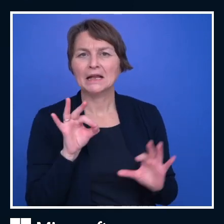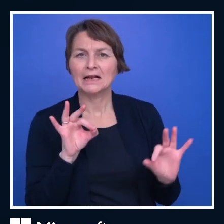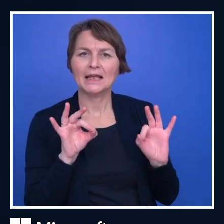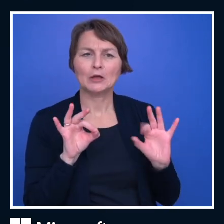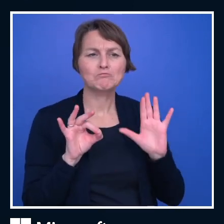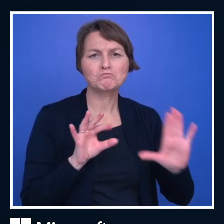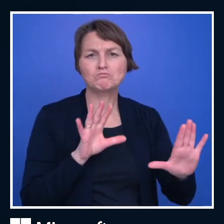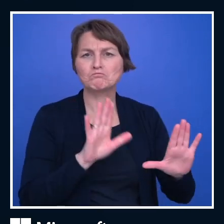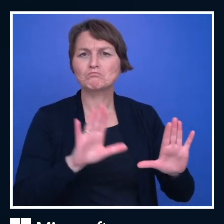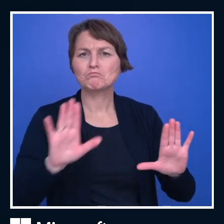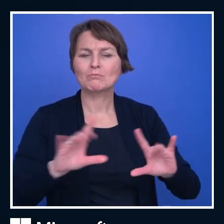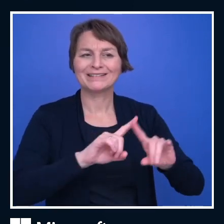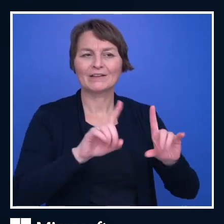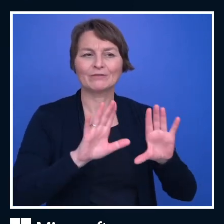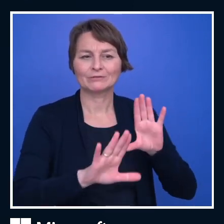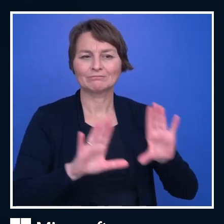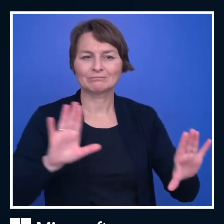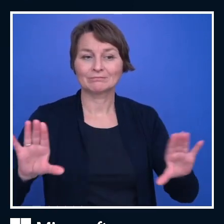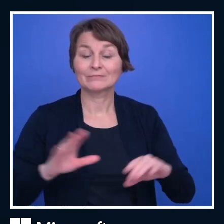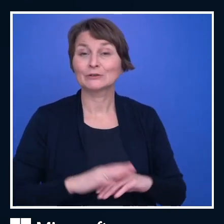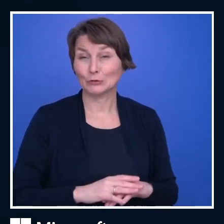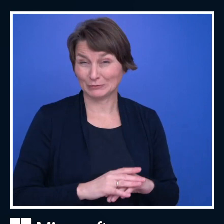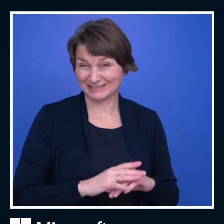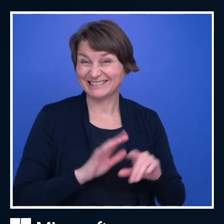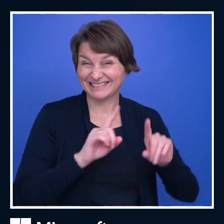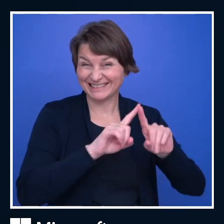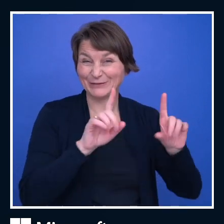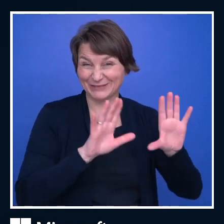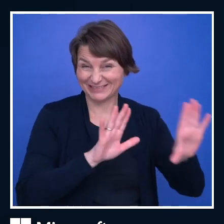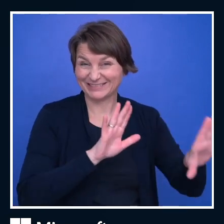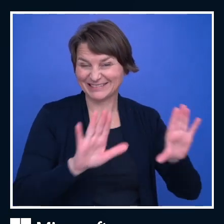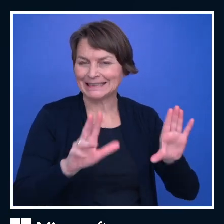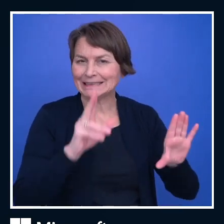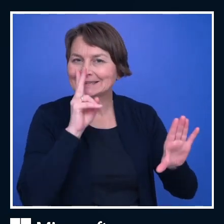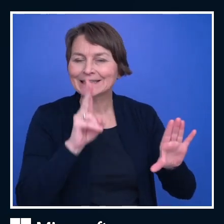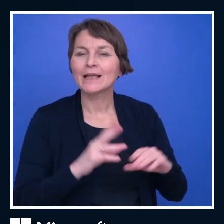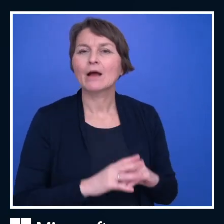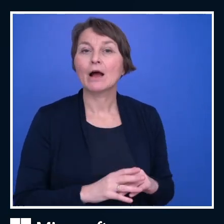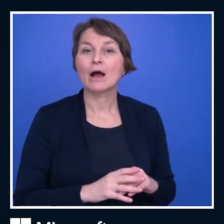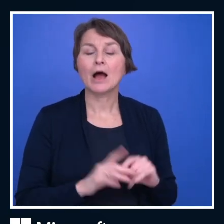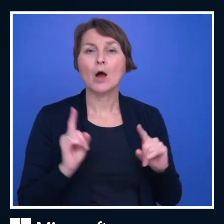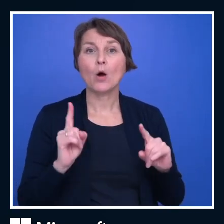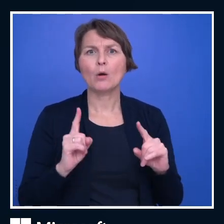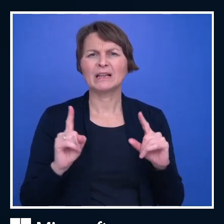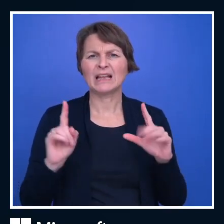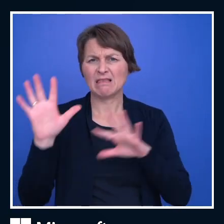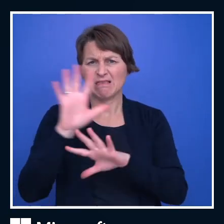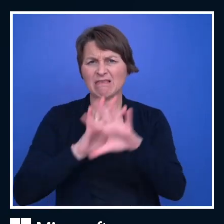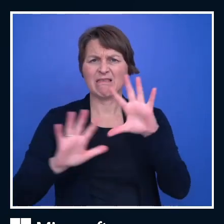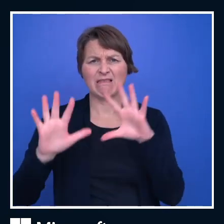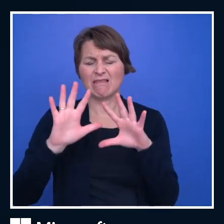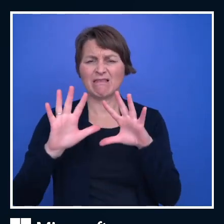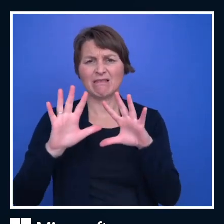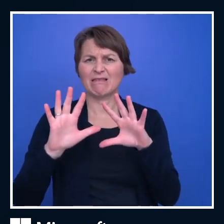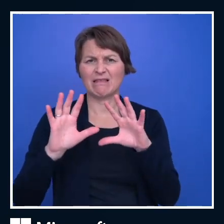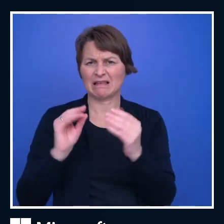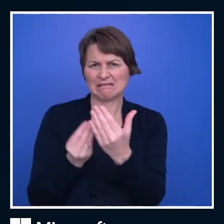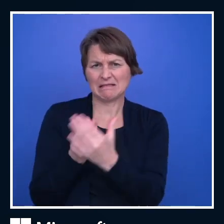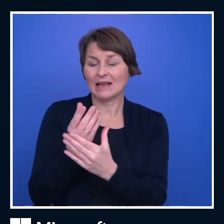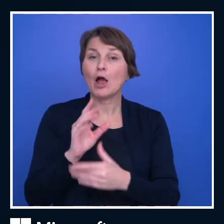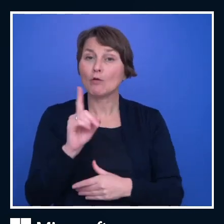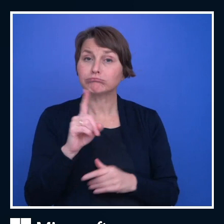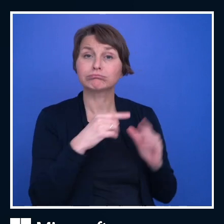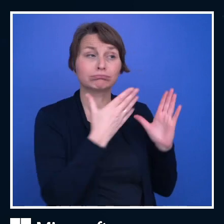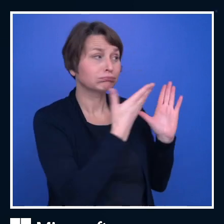some different types of things. It's not only unstructured data. In our blob storage, we can save PDF